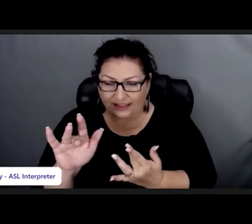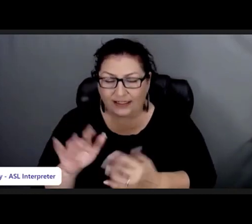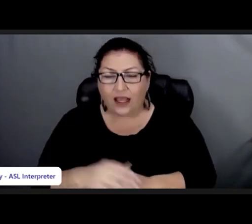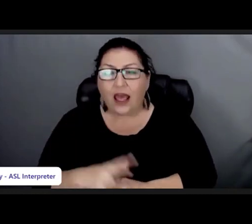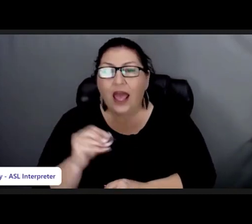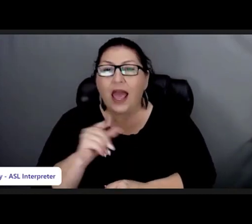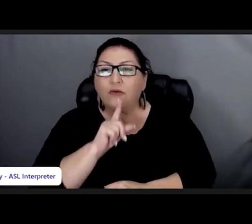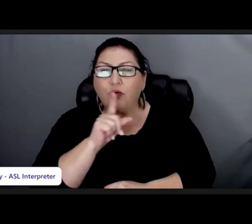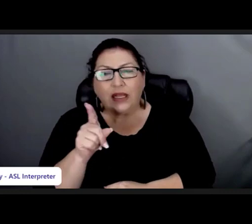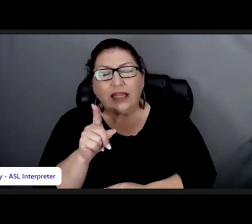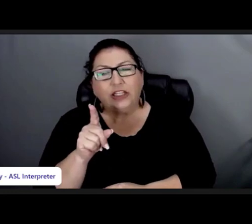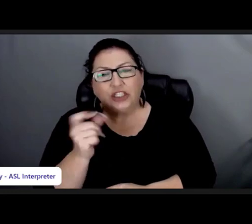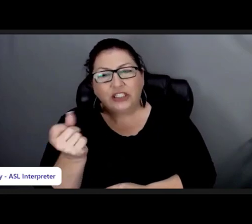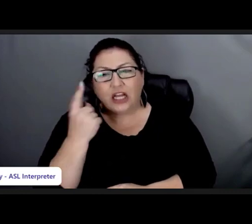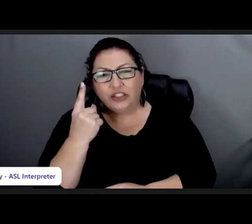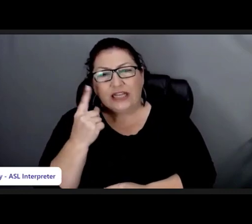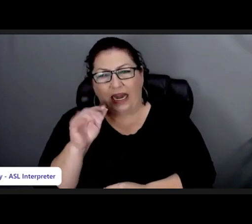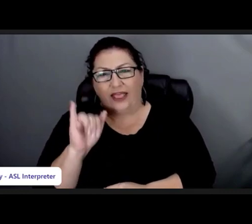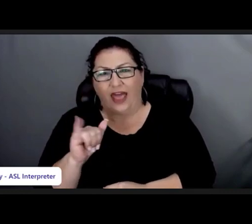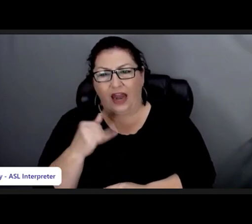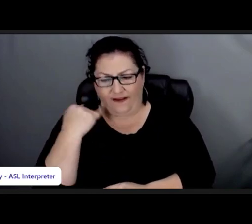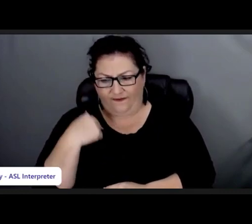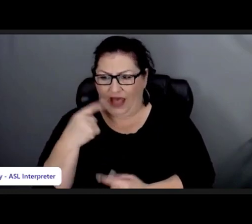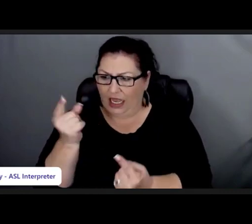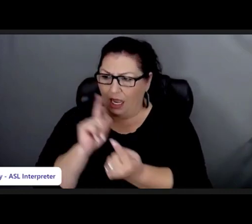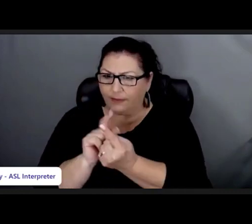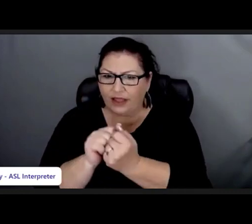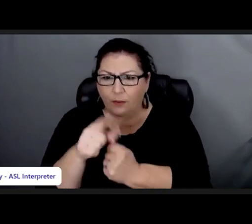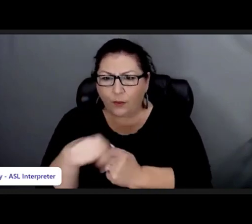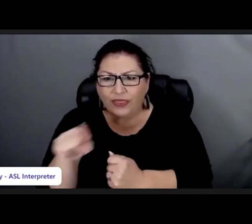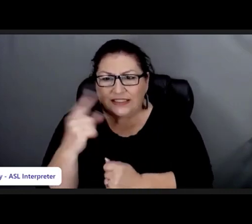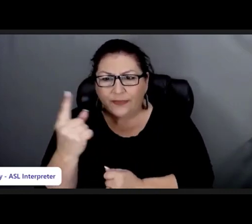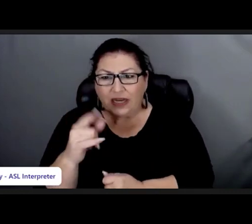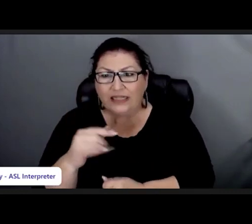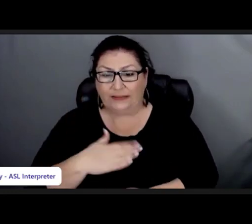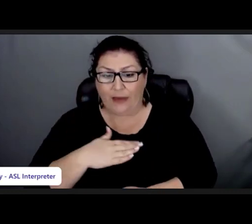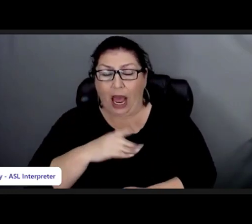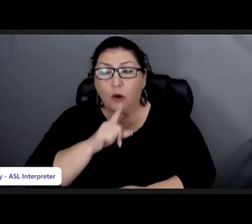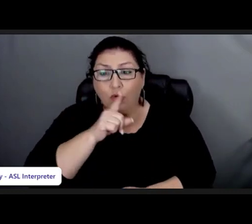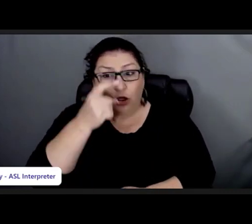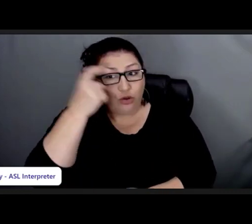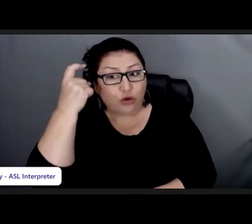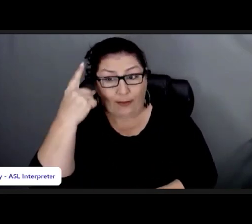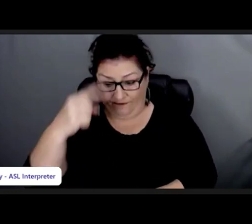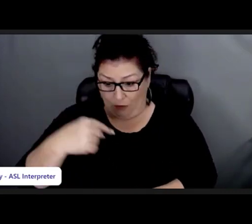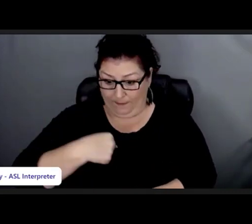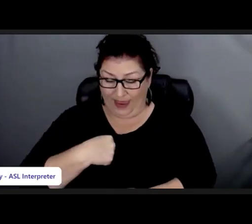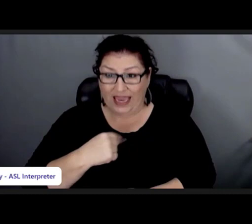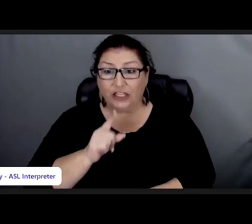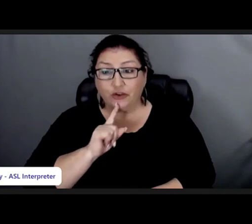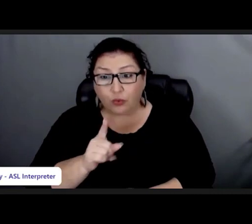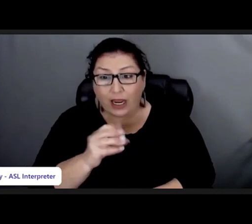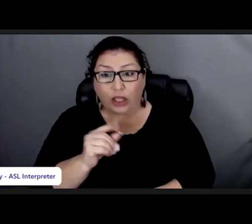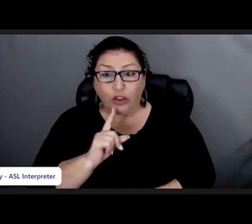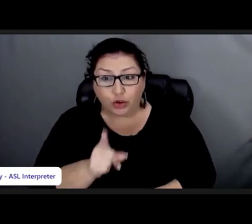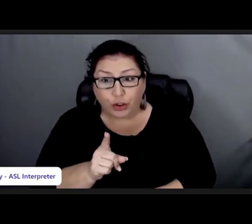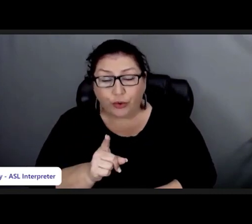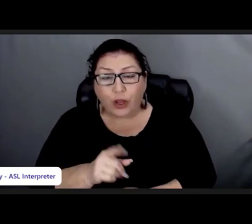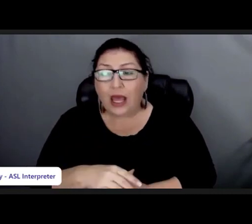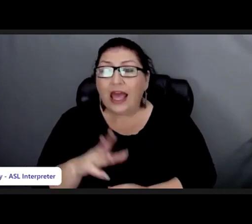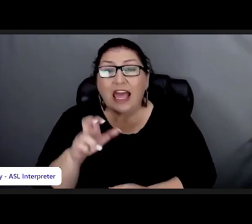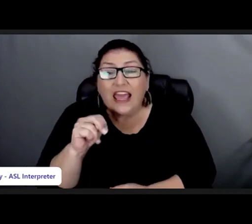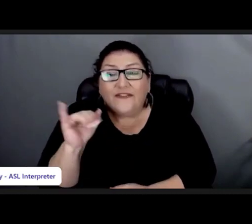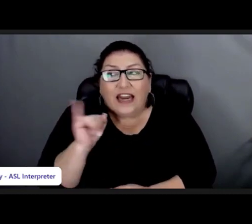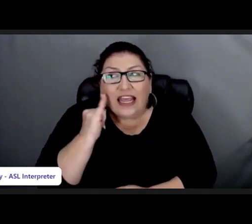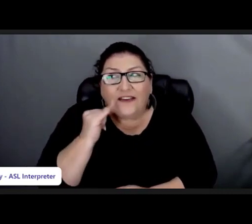really just holding the fact that if I come to them with something, it's my real trauma. For me, it's real and it's true, even if they're not quite